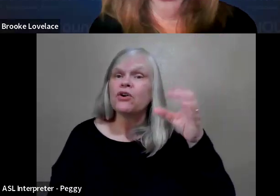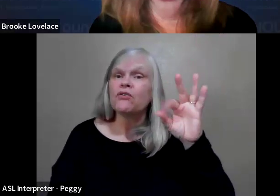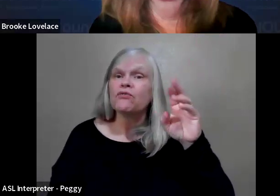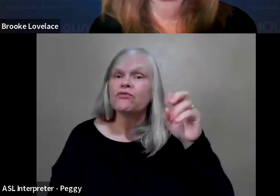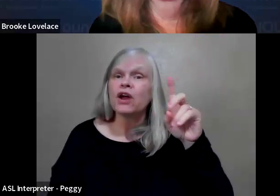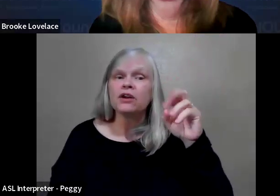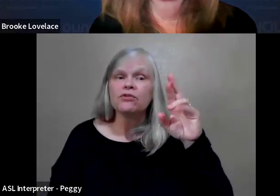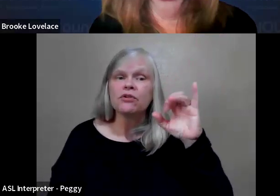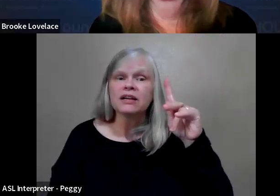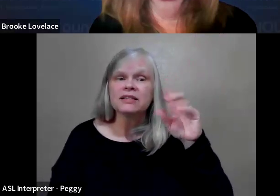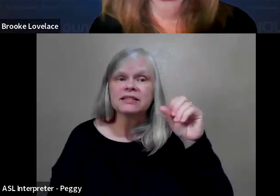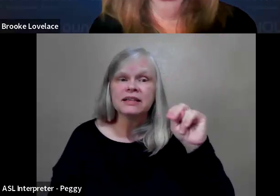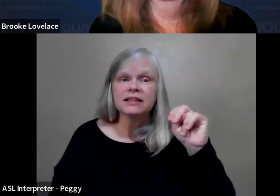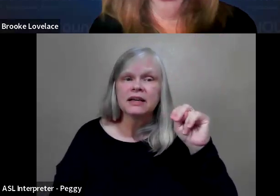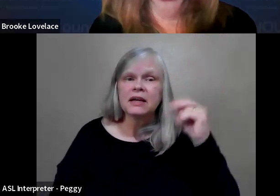with you.